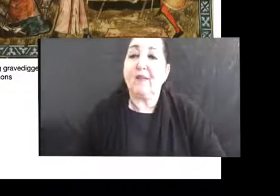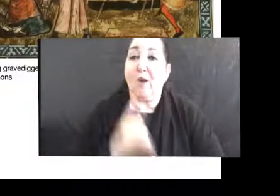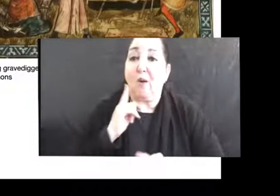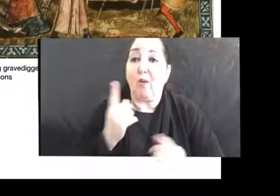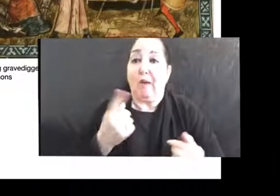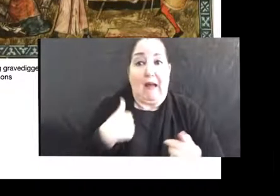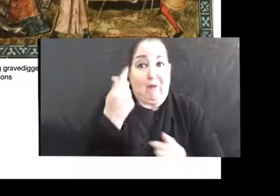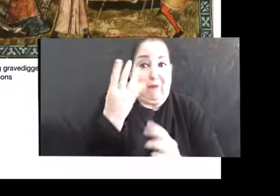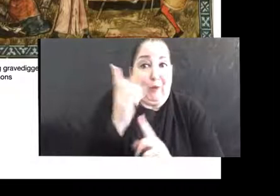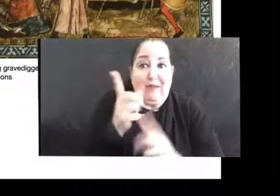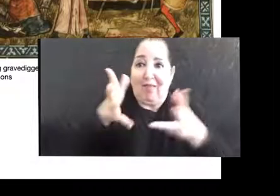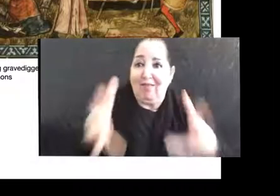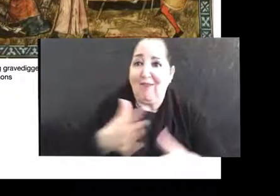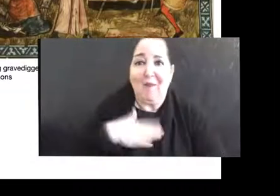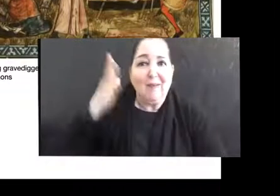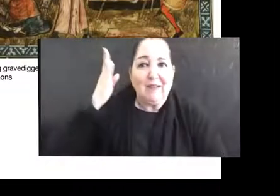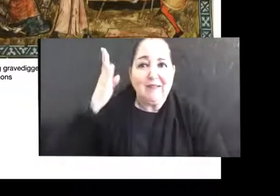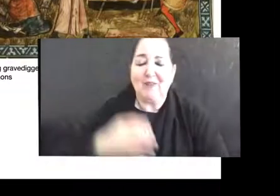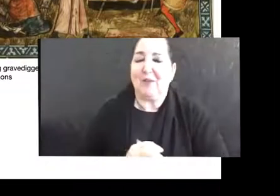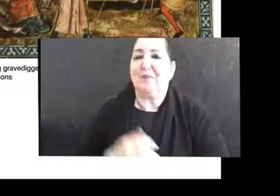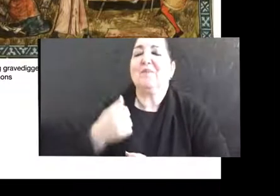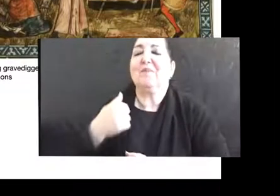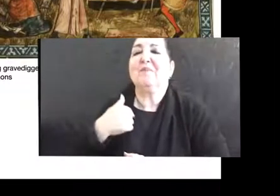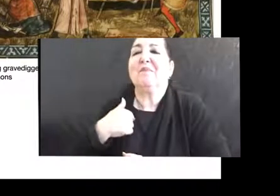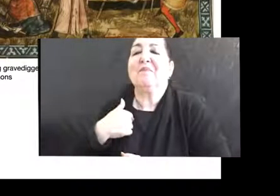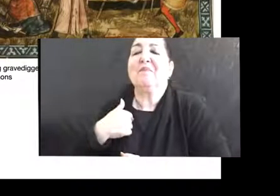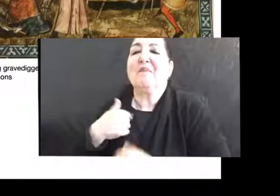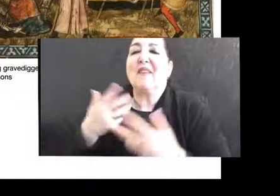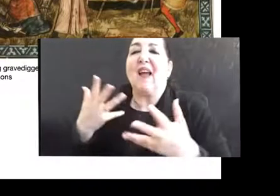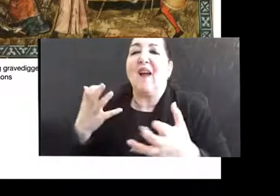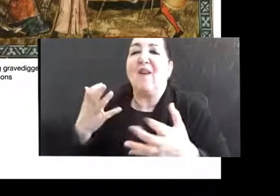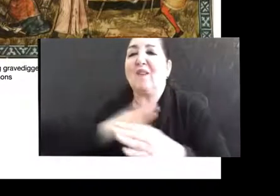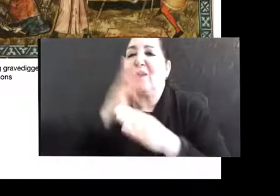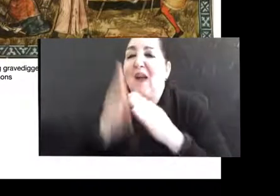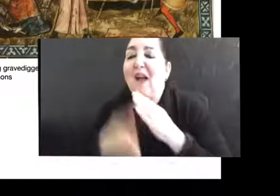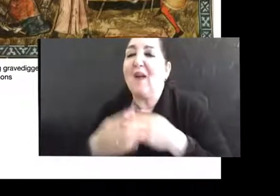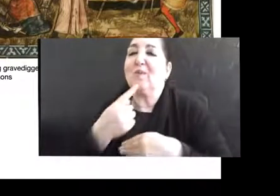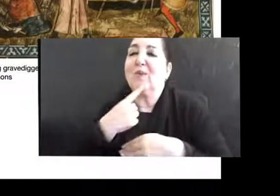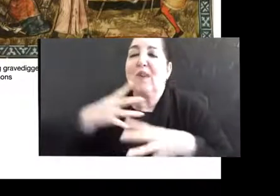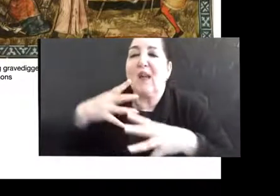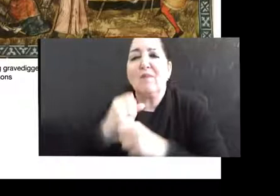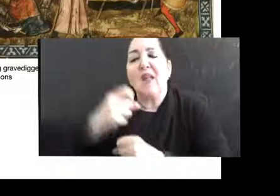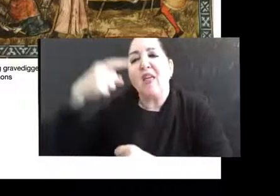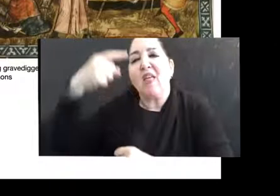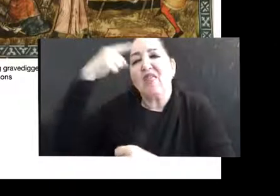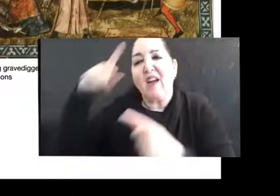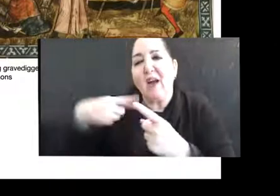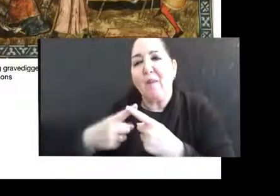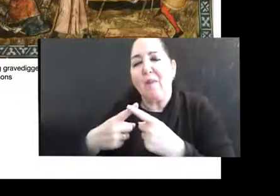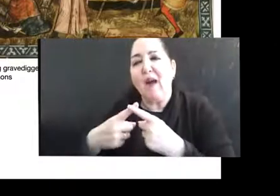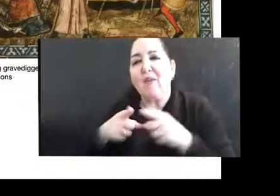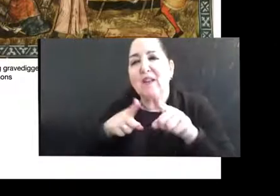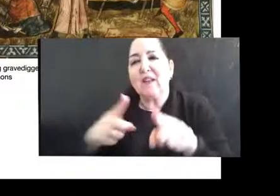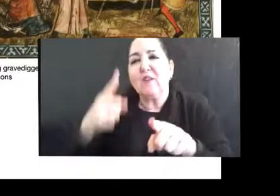essentially, to conclude, I have a couple more minutes left. I just wanted to think about the continuation